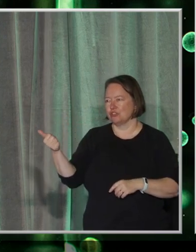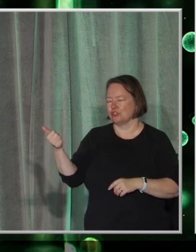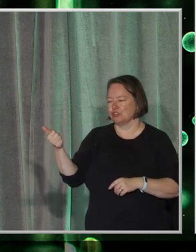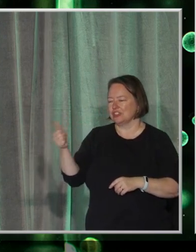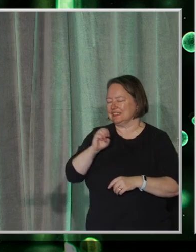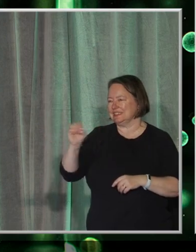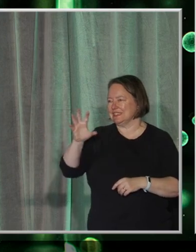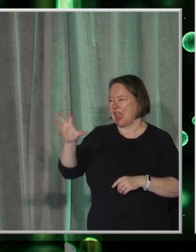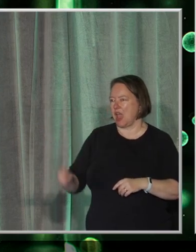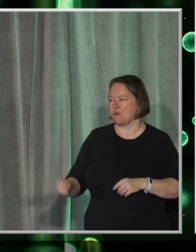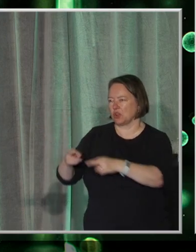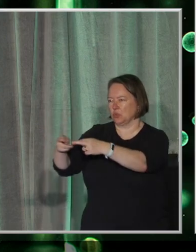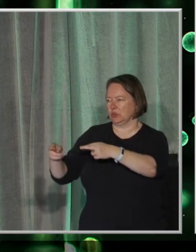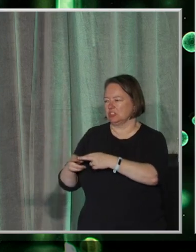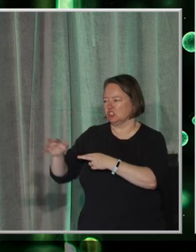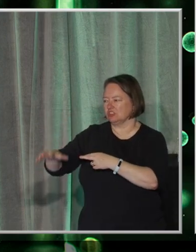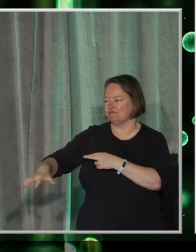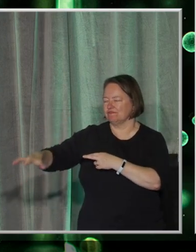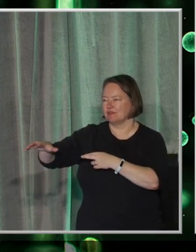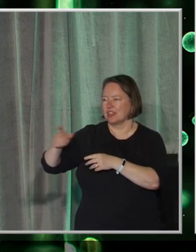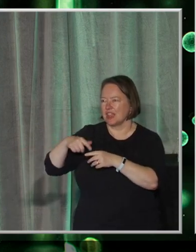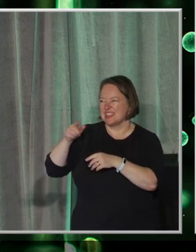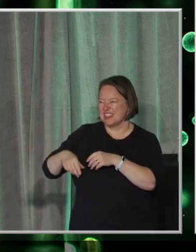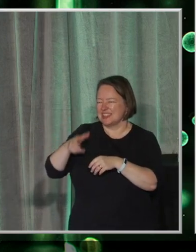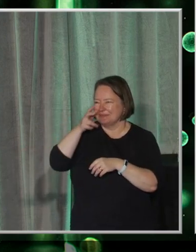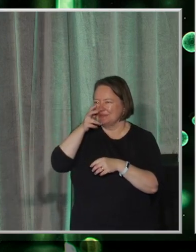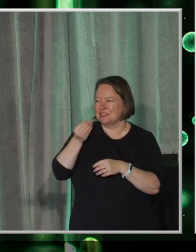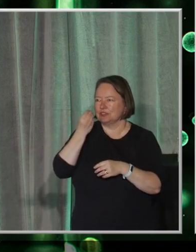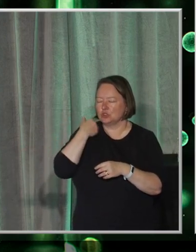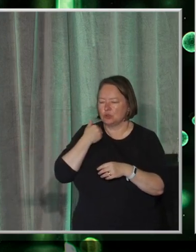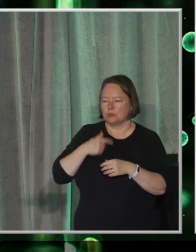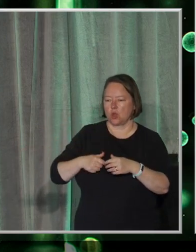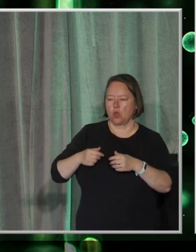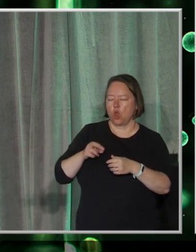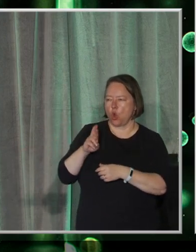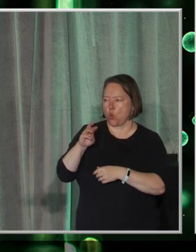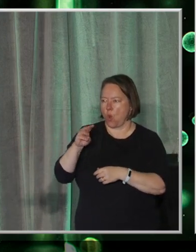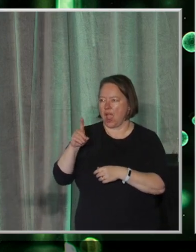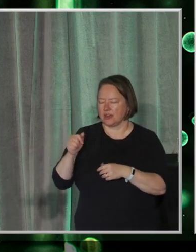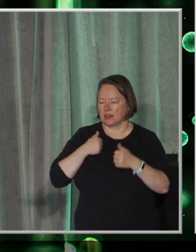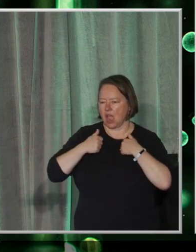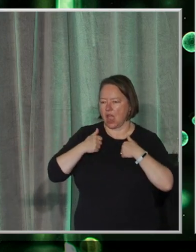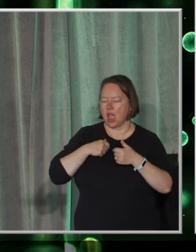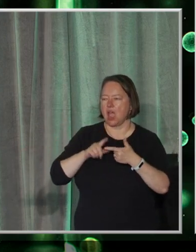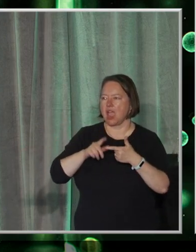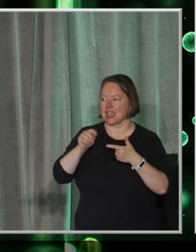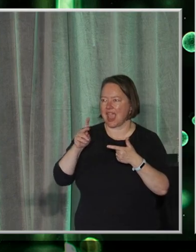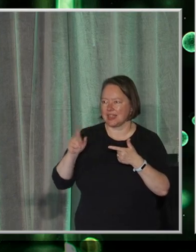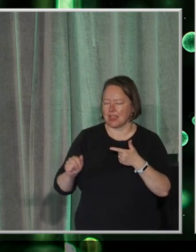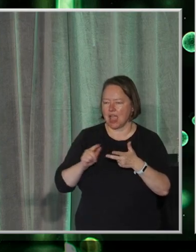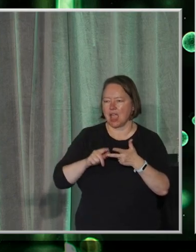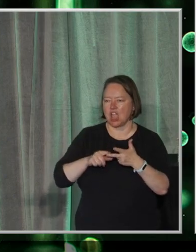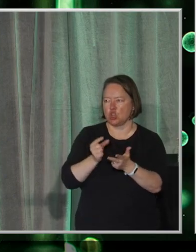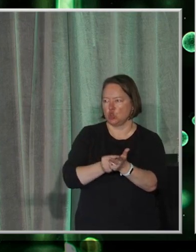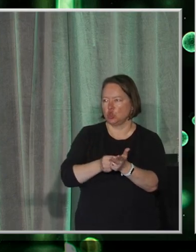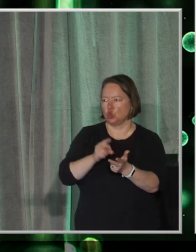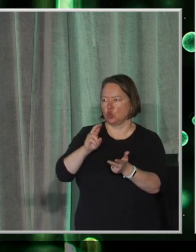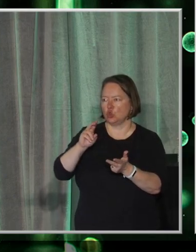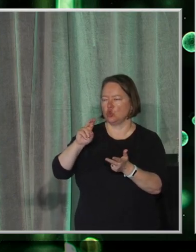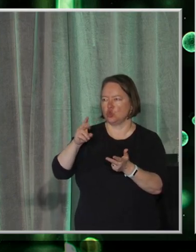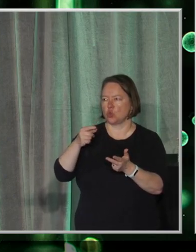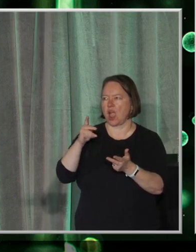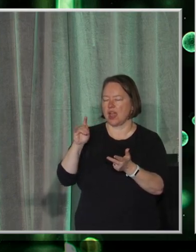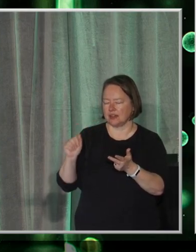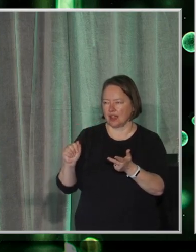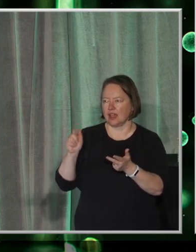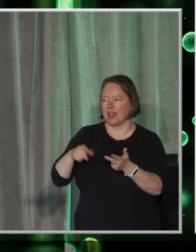East African regions, because this insect is consumed in Rwanda, is consumed in Kenya, is consumed in Uganda. And we already have one